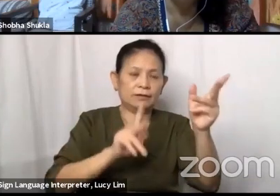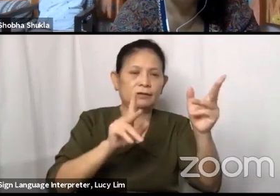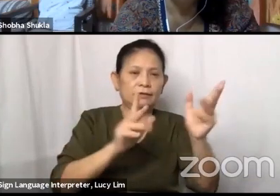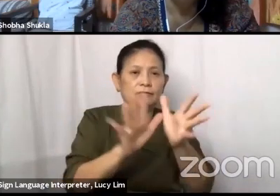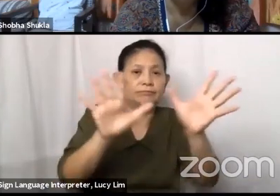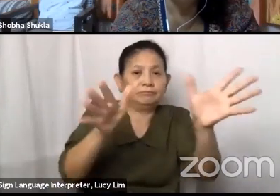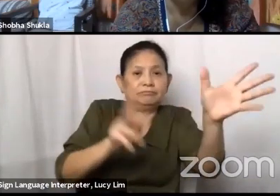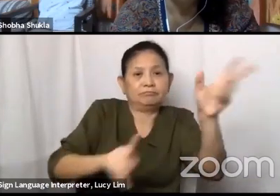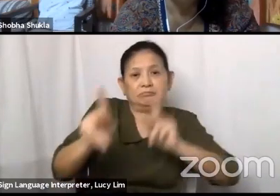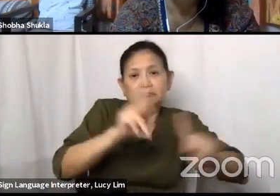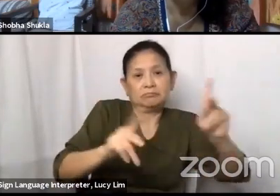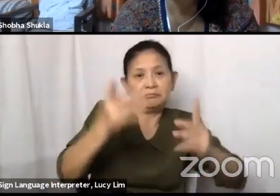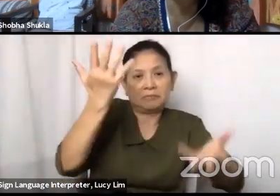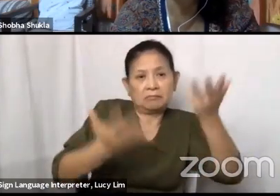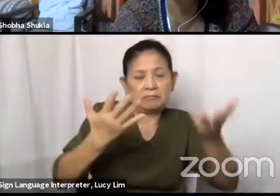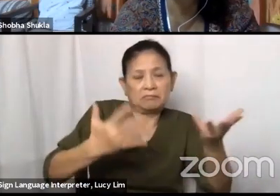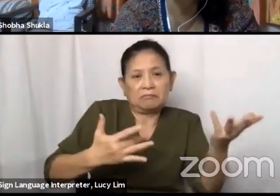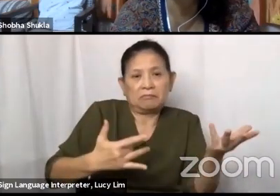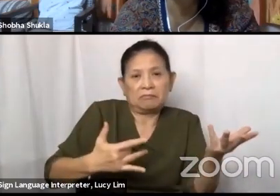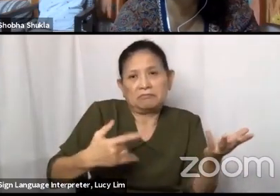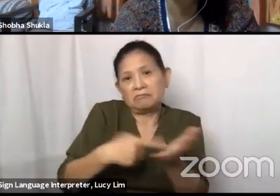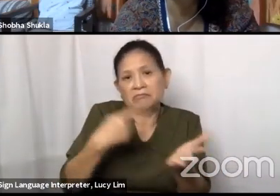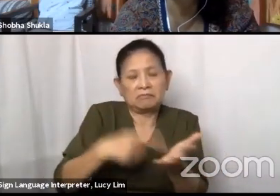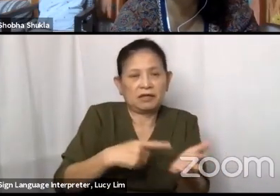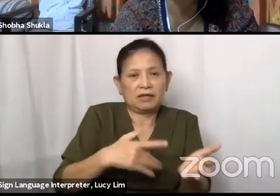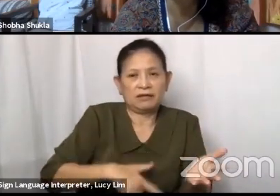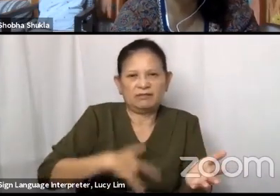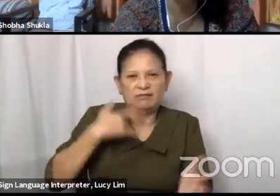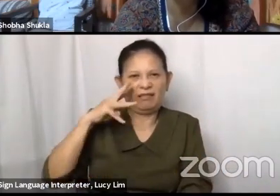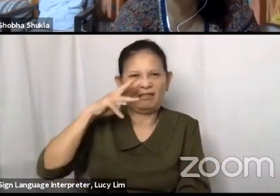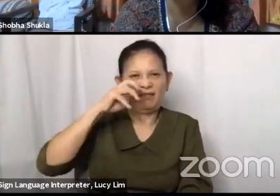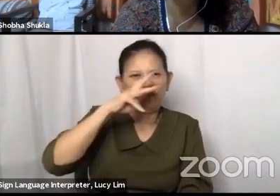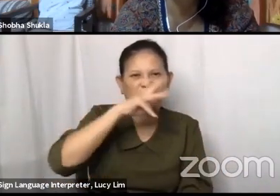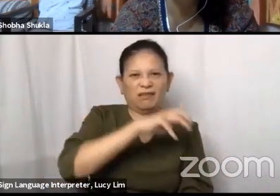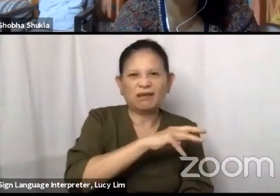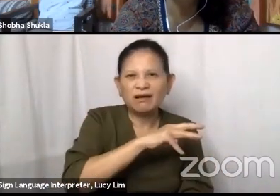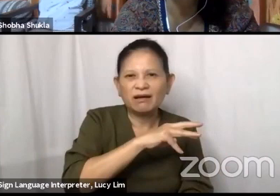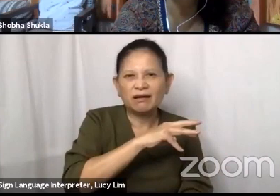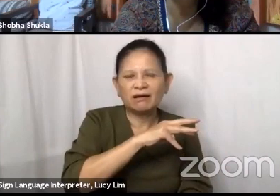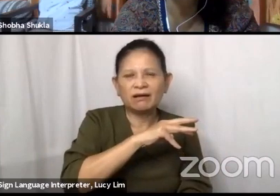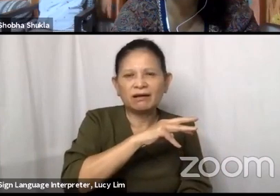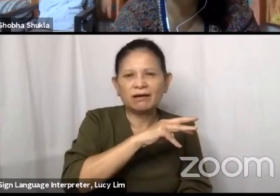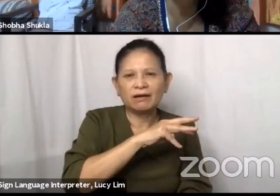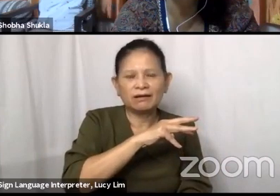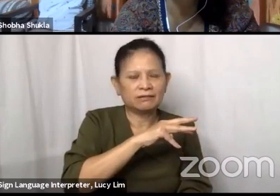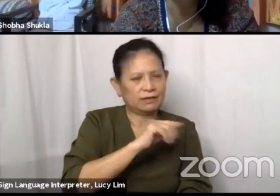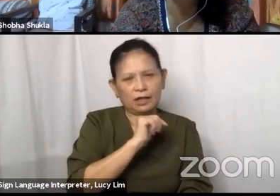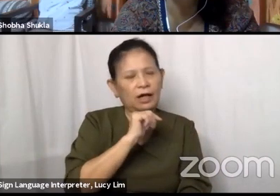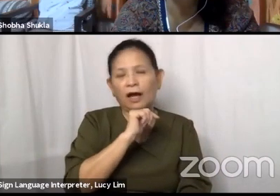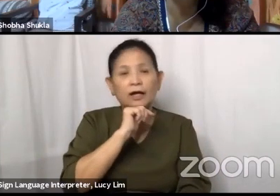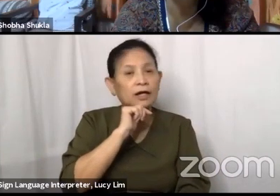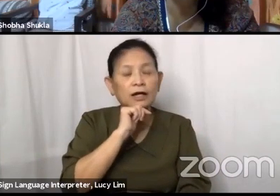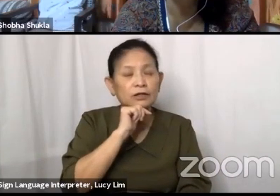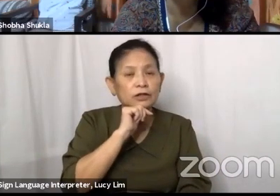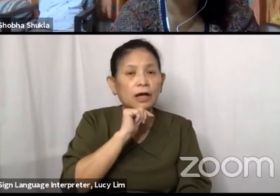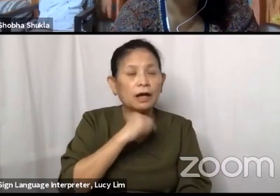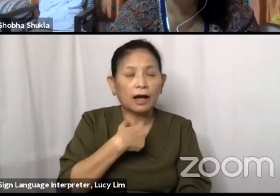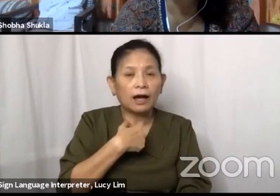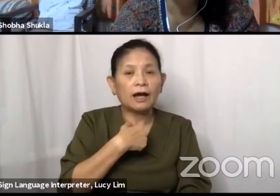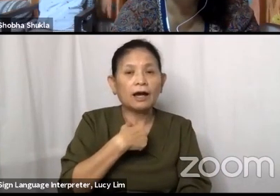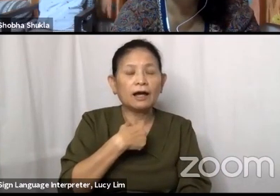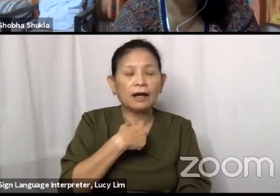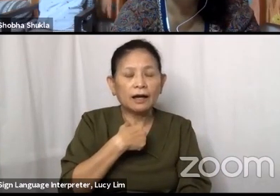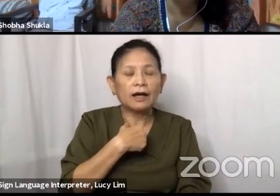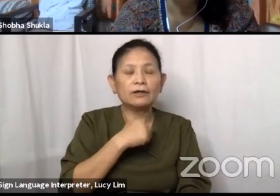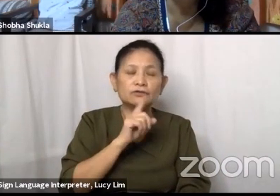maybe sometimes they feel like very weird. And I do not deny that people generally